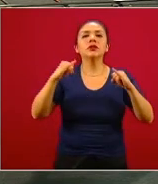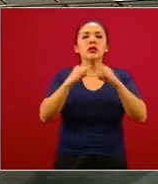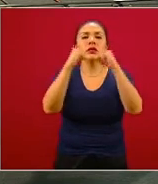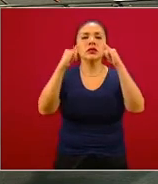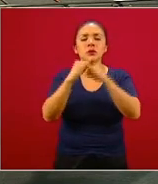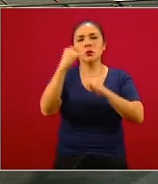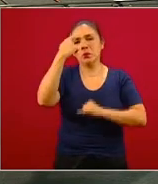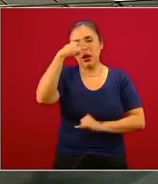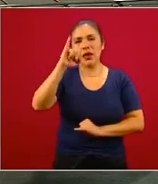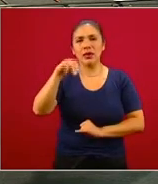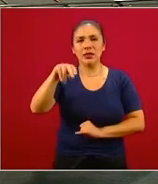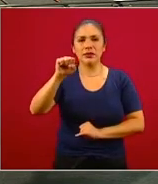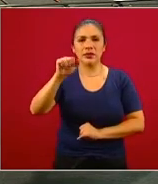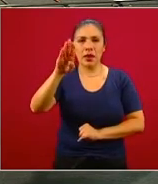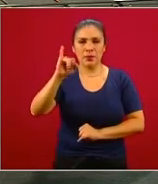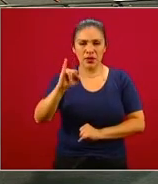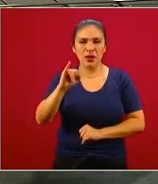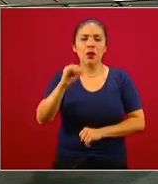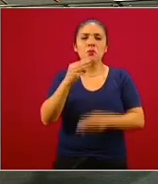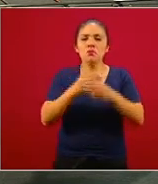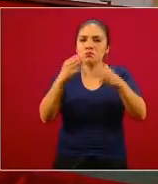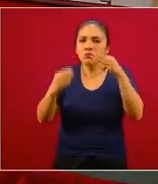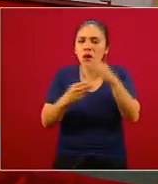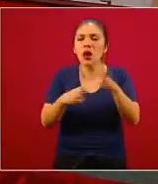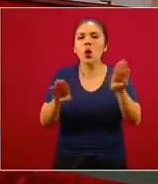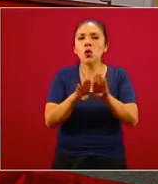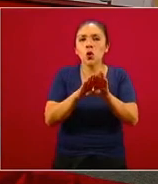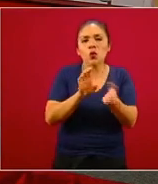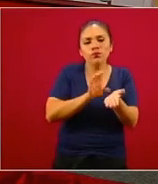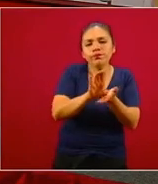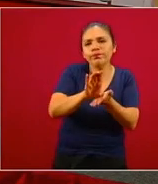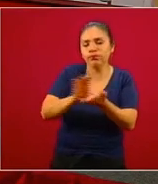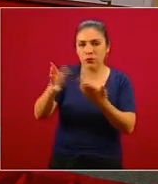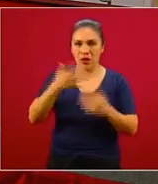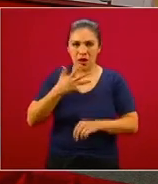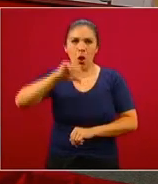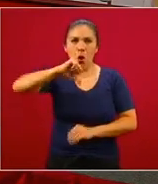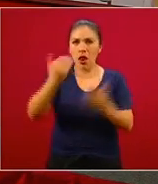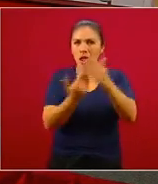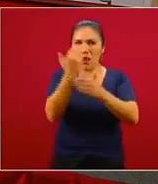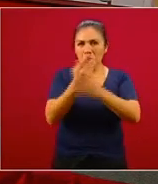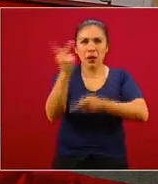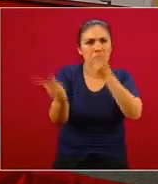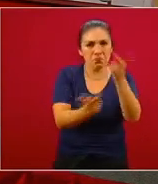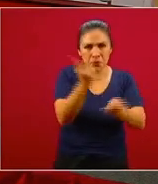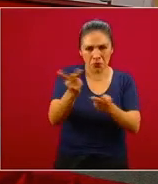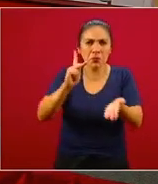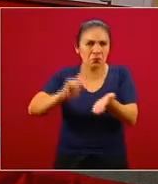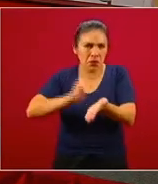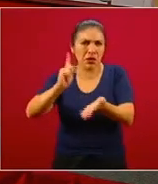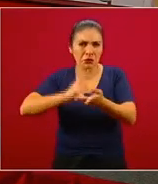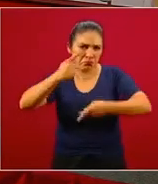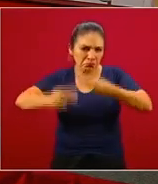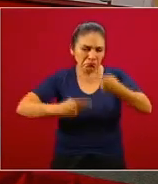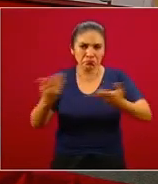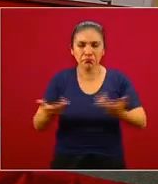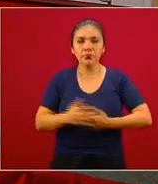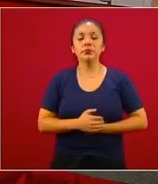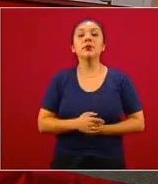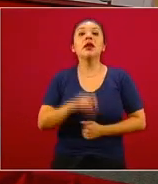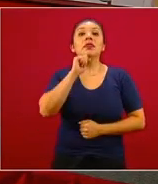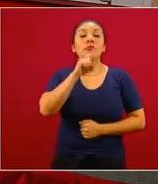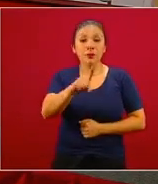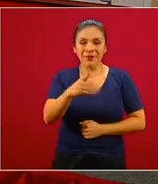para el Bienestar, sobre la distribución de los insumos que se of the preguntaba esta mañana y lo hemos supplies comentado section varias veces. of Y the